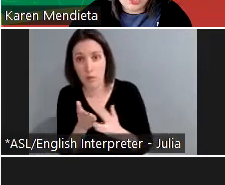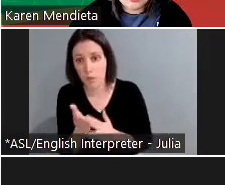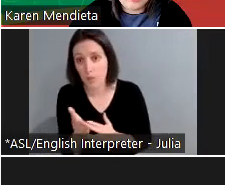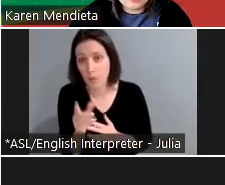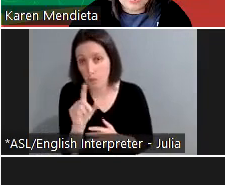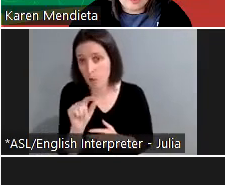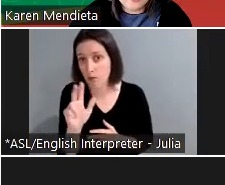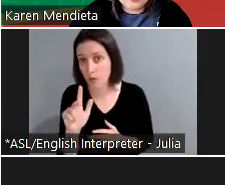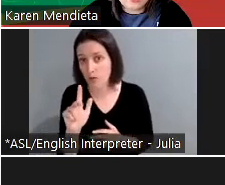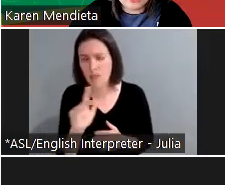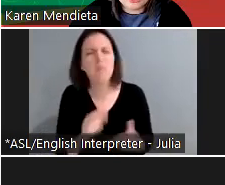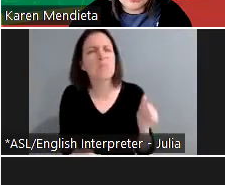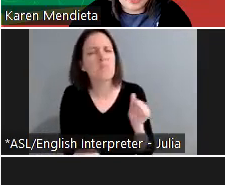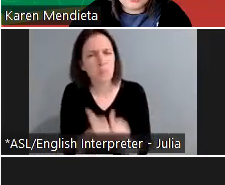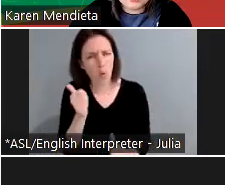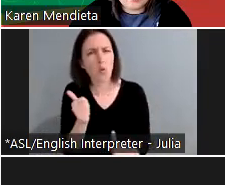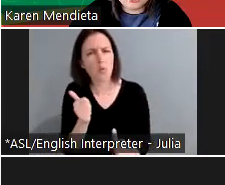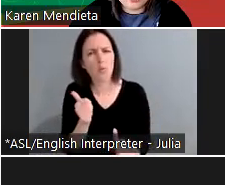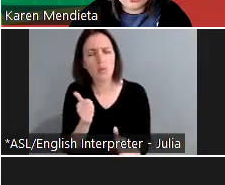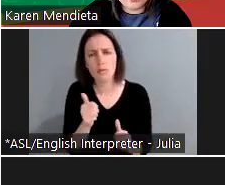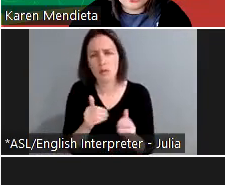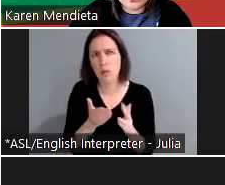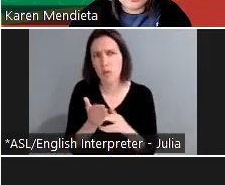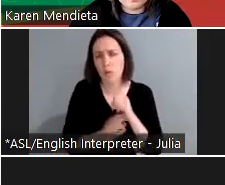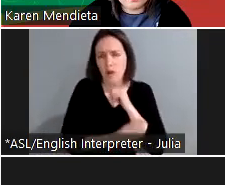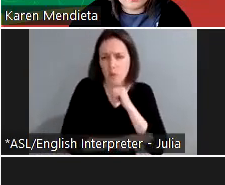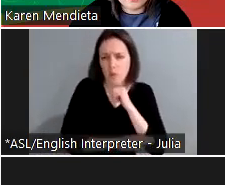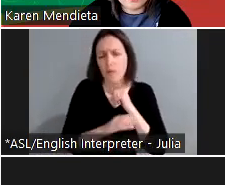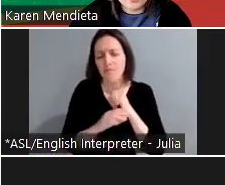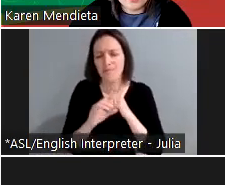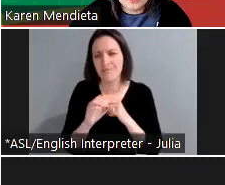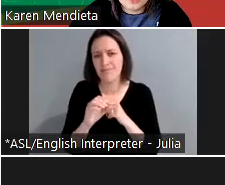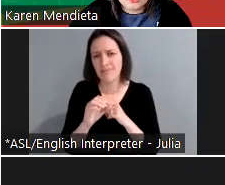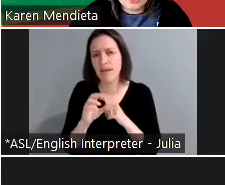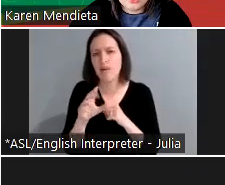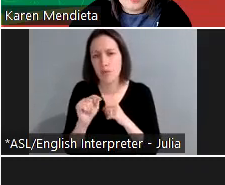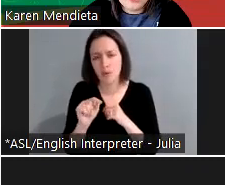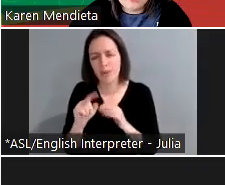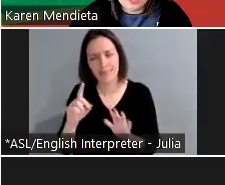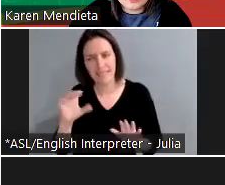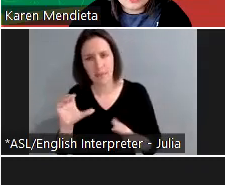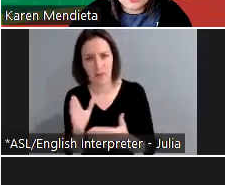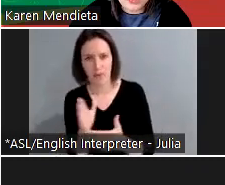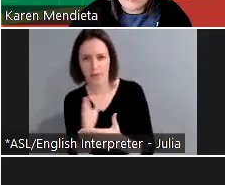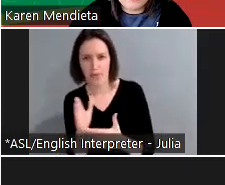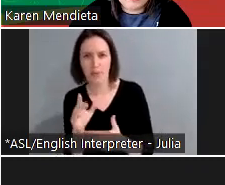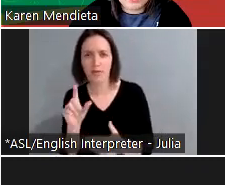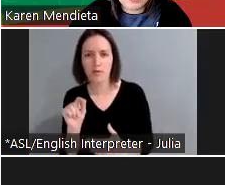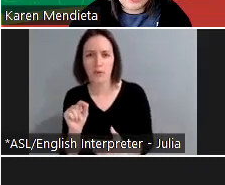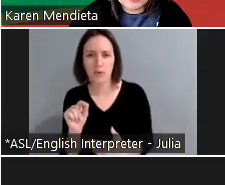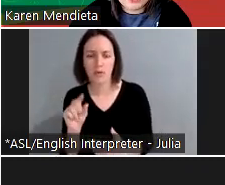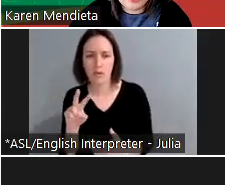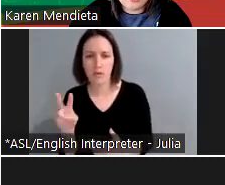these cards were mailed out between October and December 2022. The total amount of cards issued out